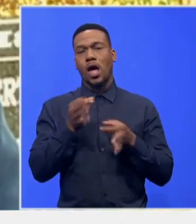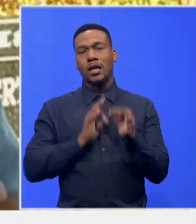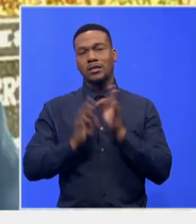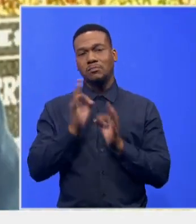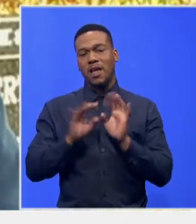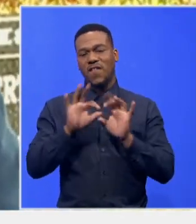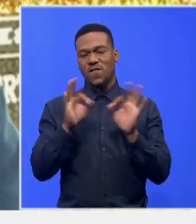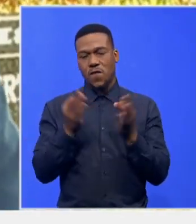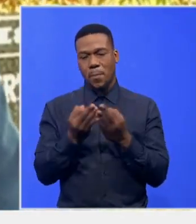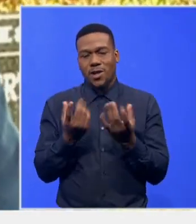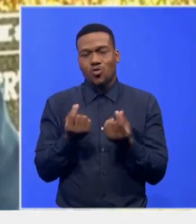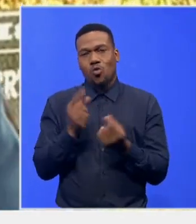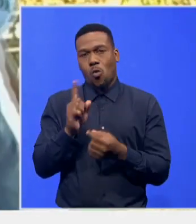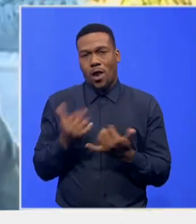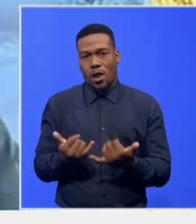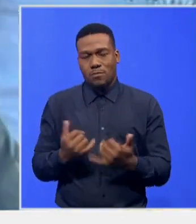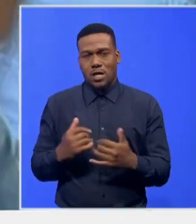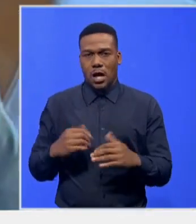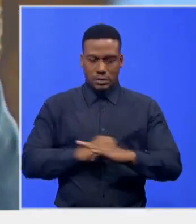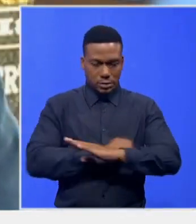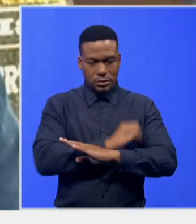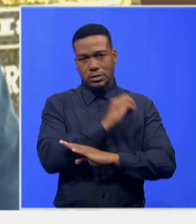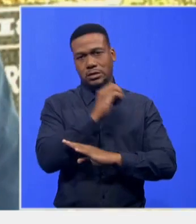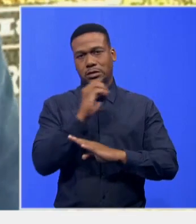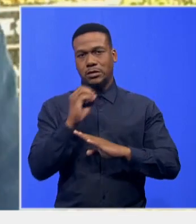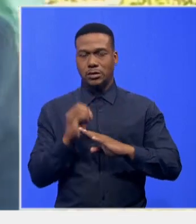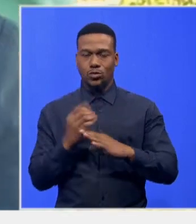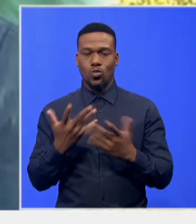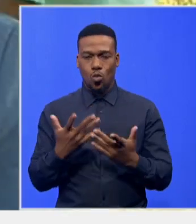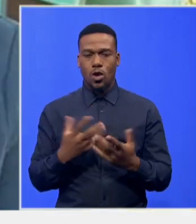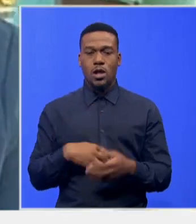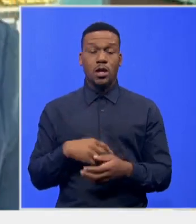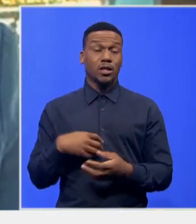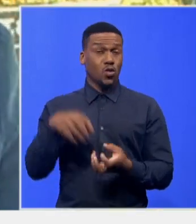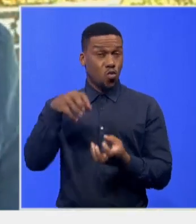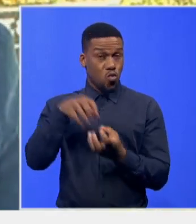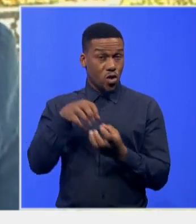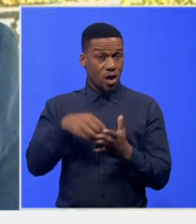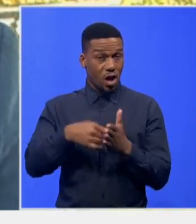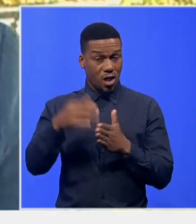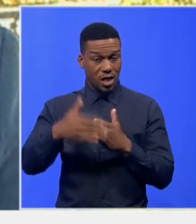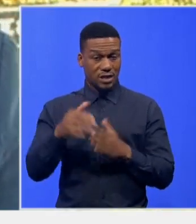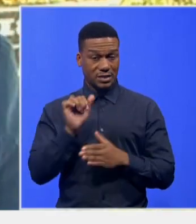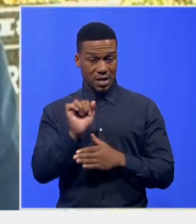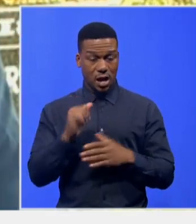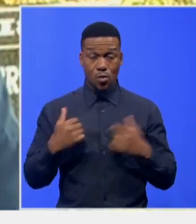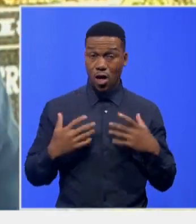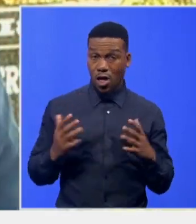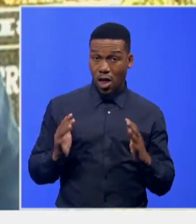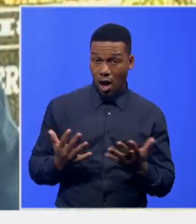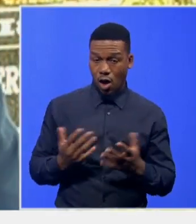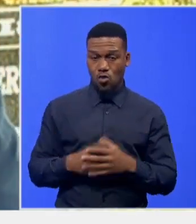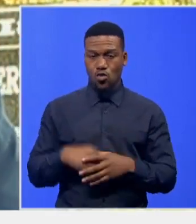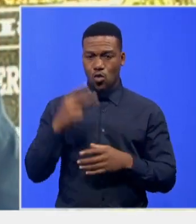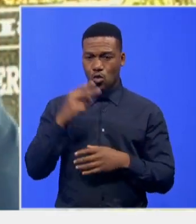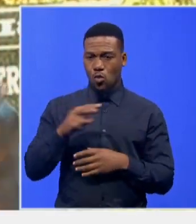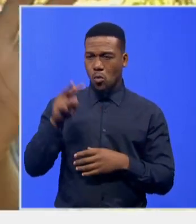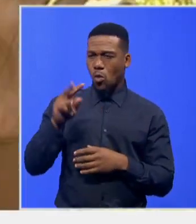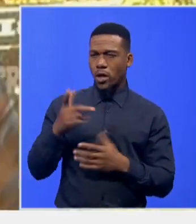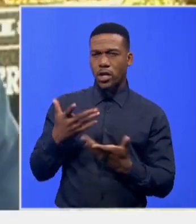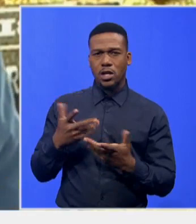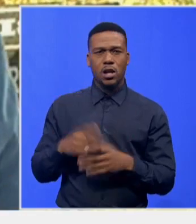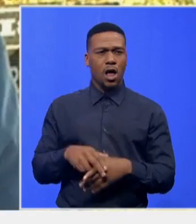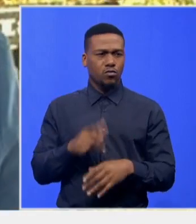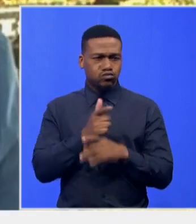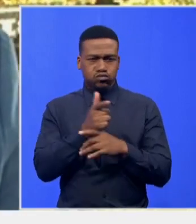morning, which marks the start of the Easter long weekend for this family. As with the visuals that you've seen, my colleague Llewellyn Castens was showing you,